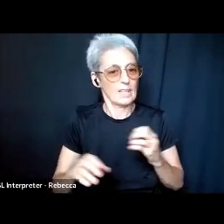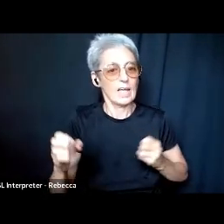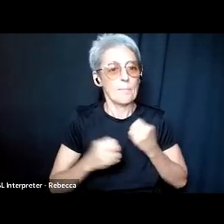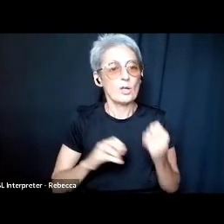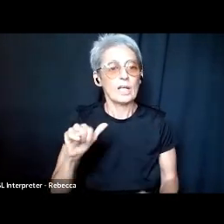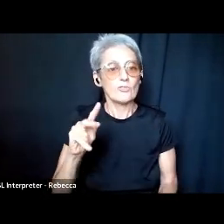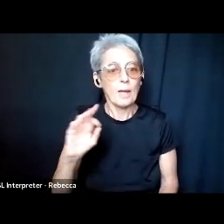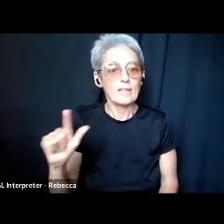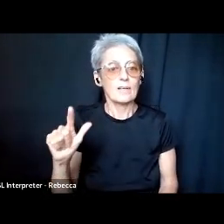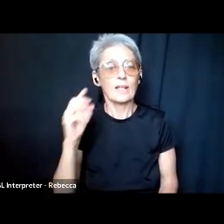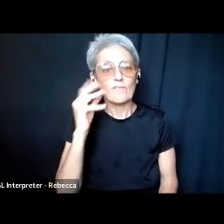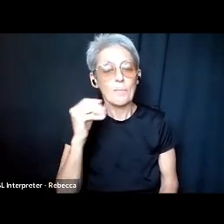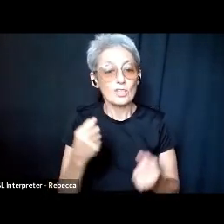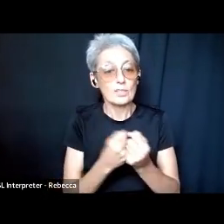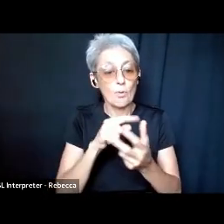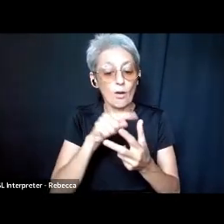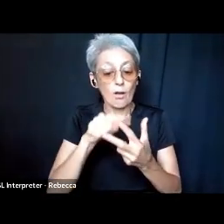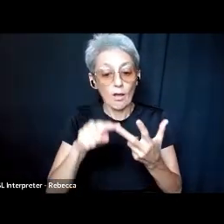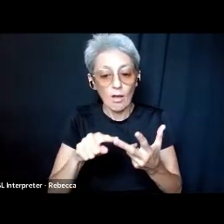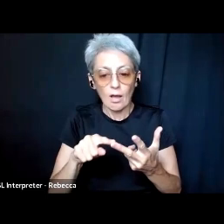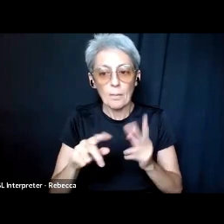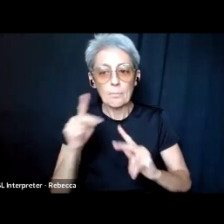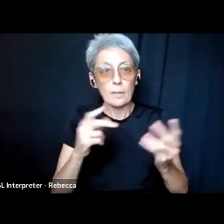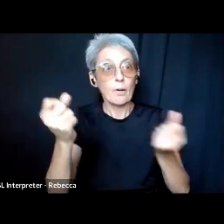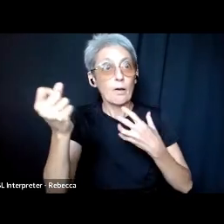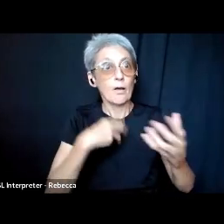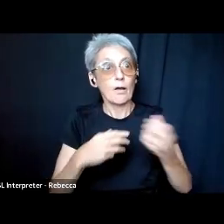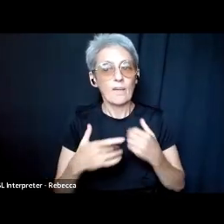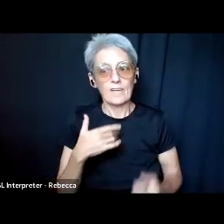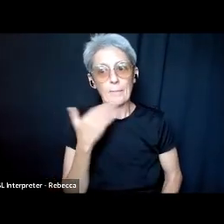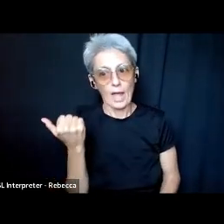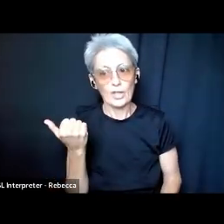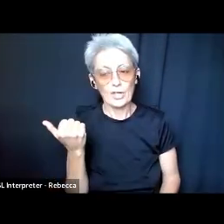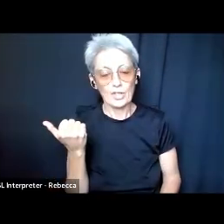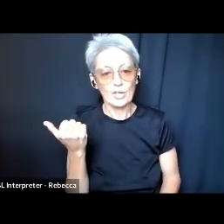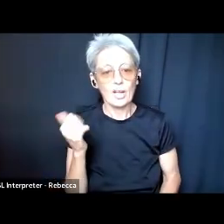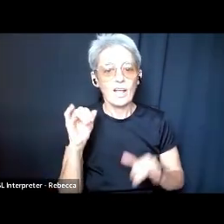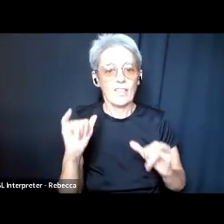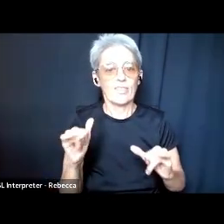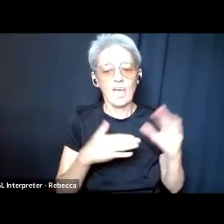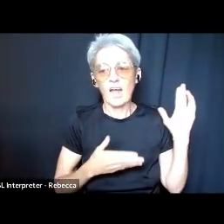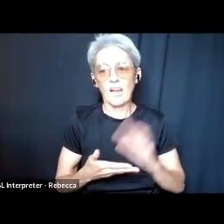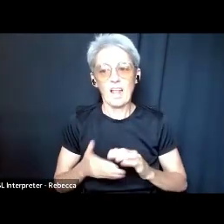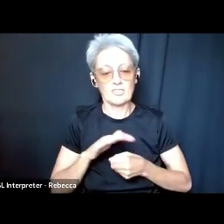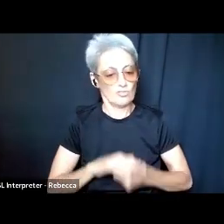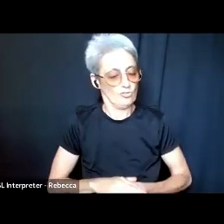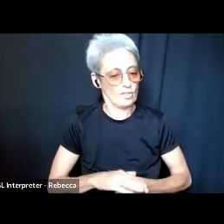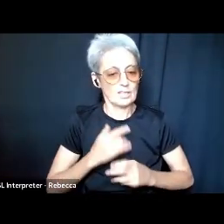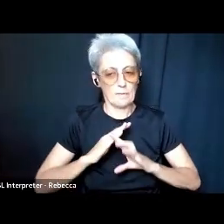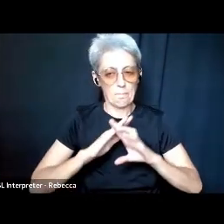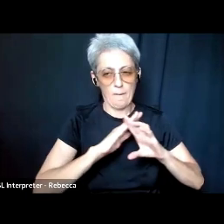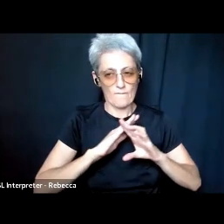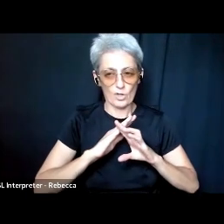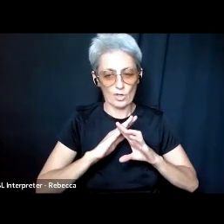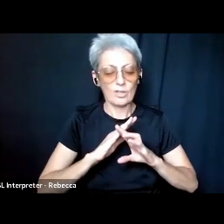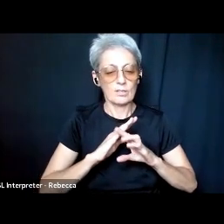support make people feel better, that provides buffers against the stressors. And so it's that we are